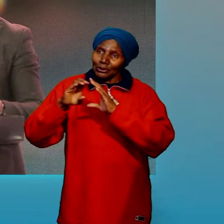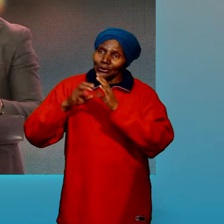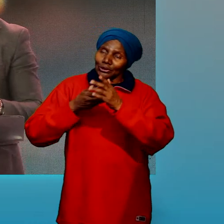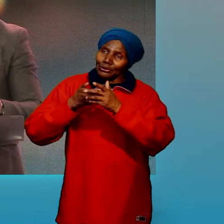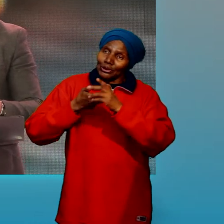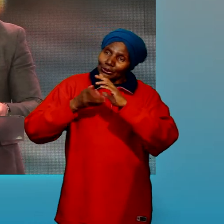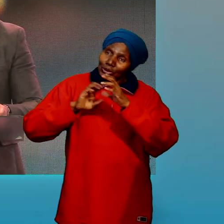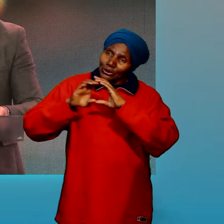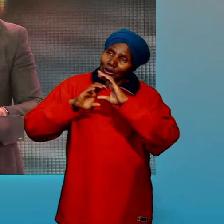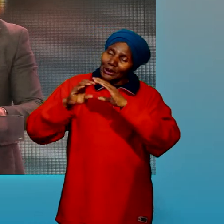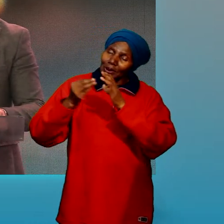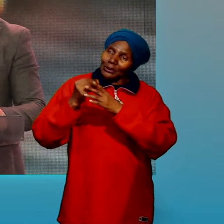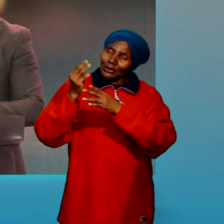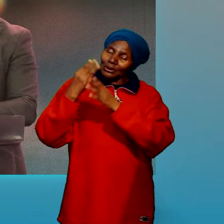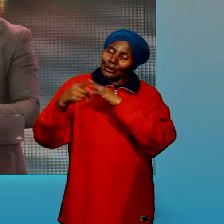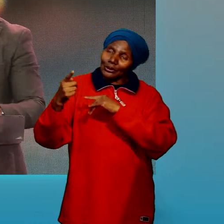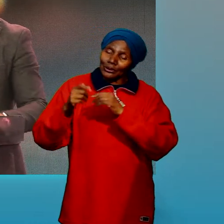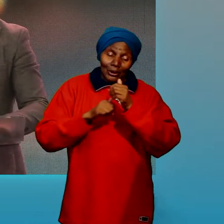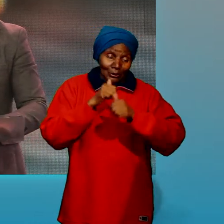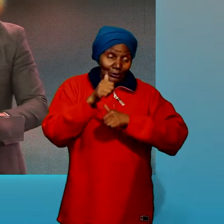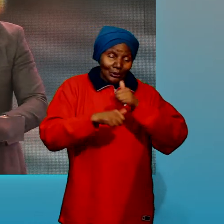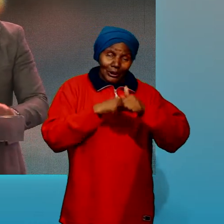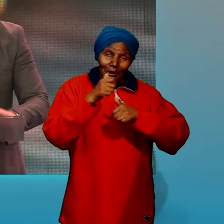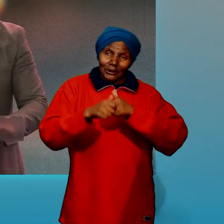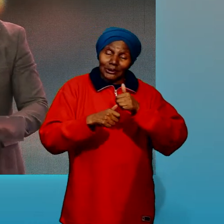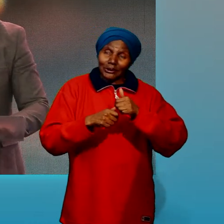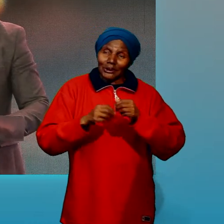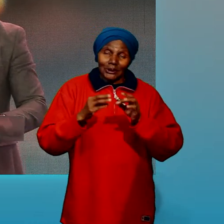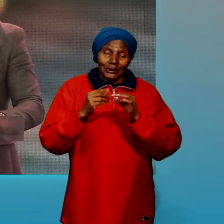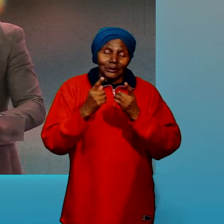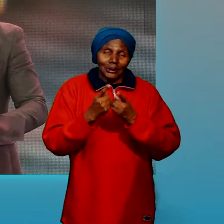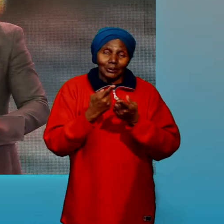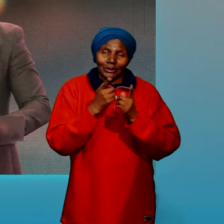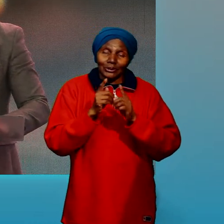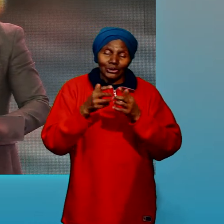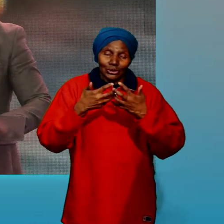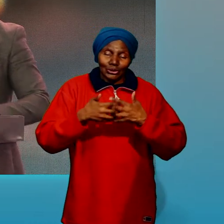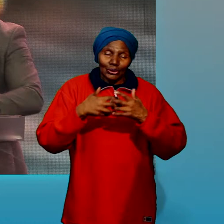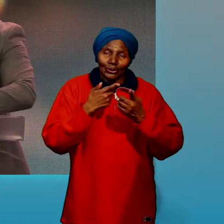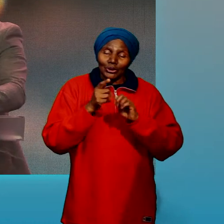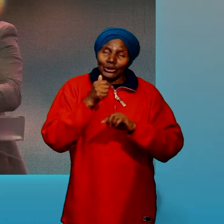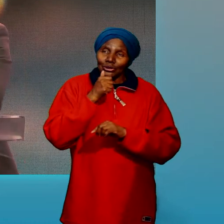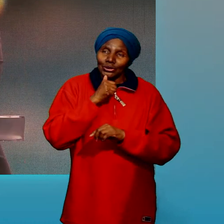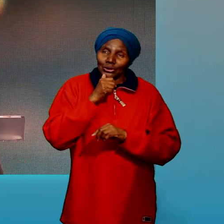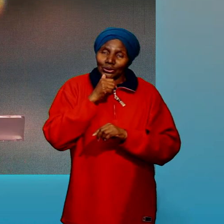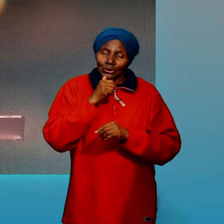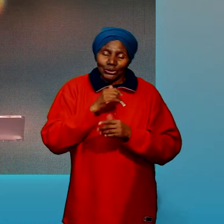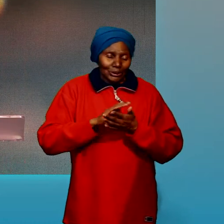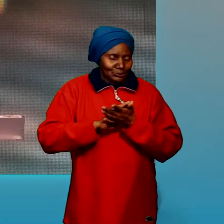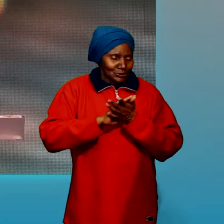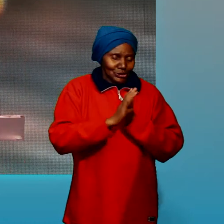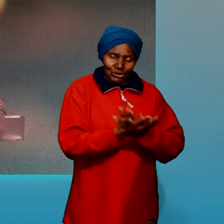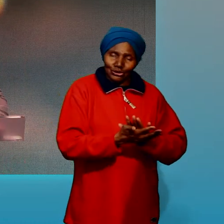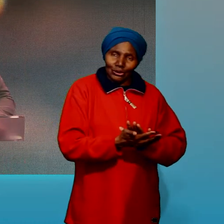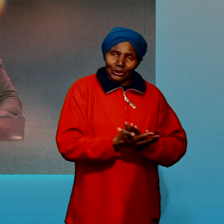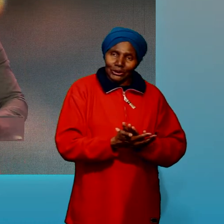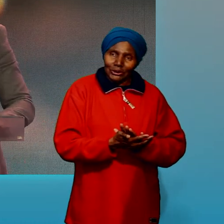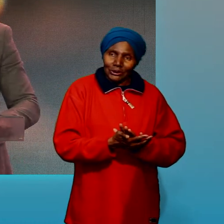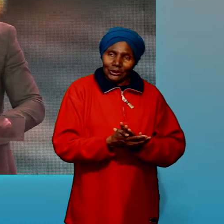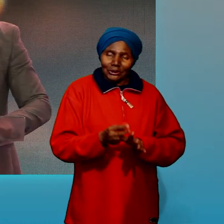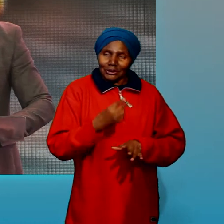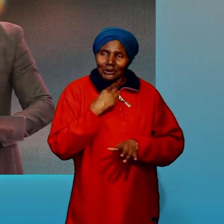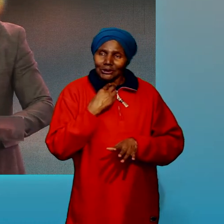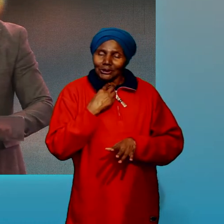am speaking to you now. Praise is a weapon that defeats discouragement and builds faith. And every promise is yes and amen for